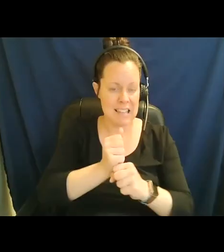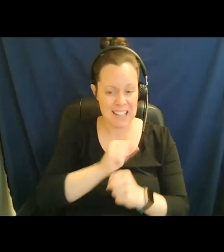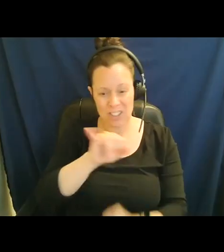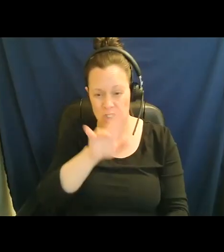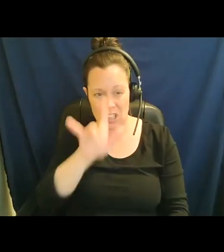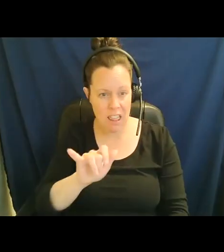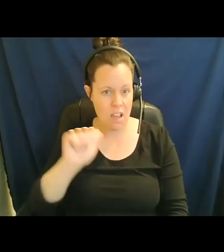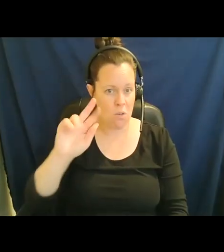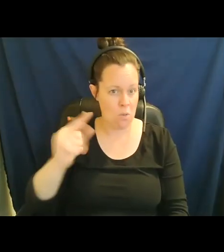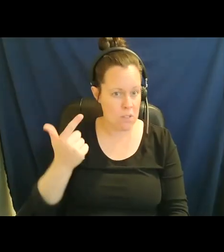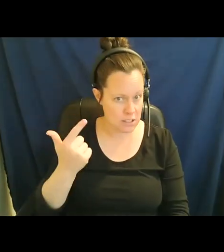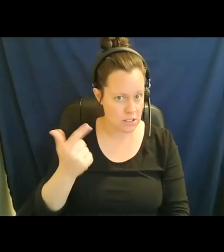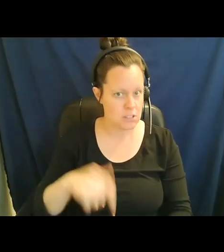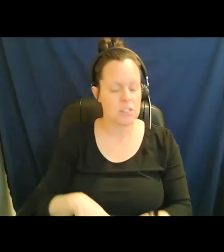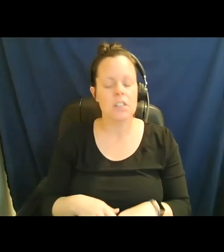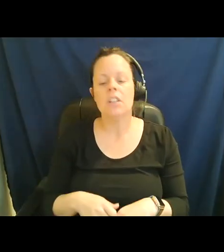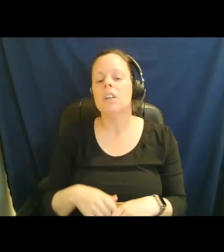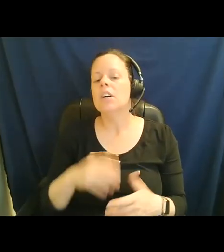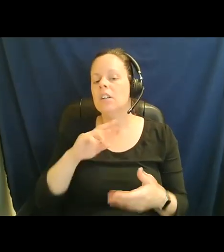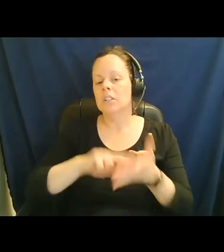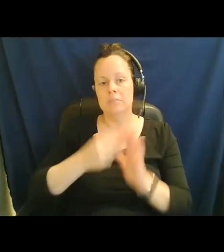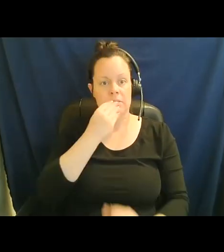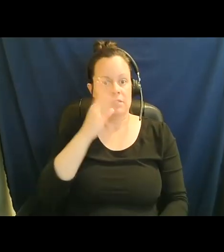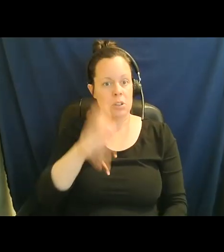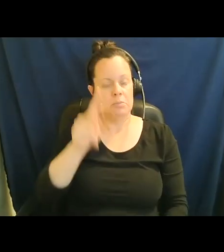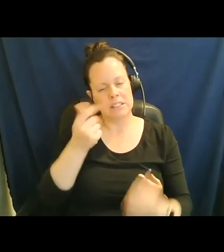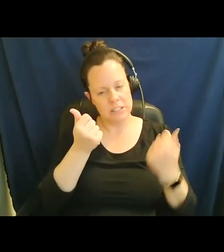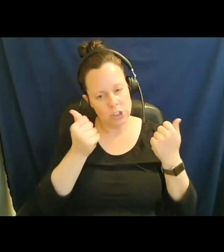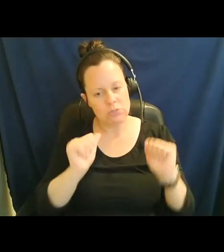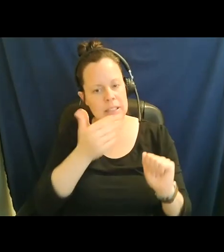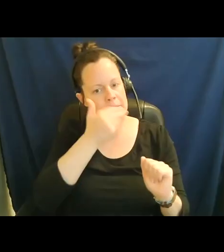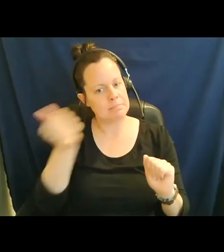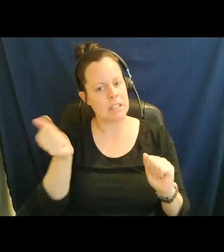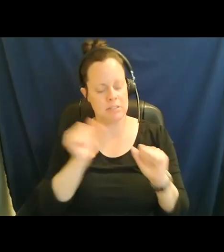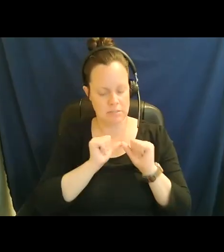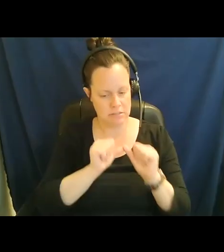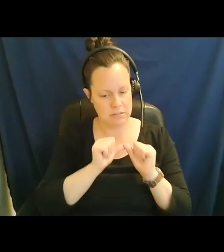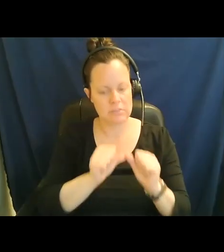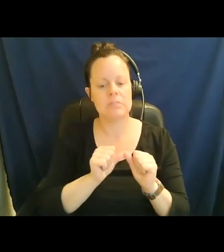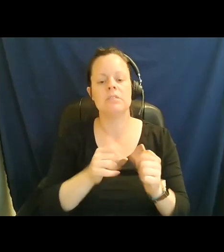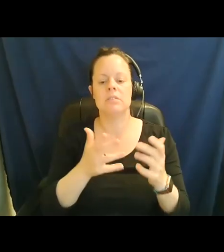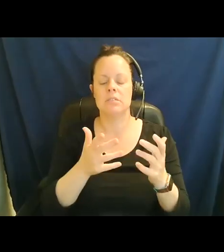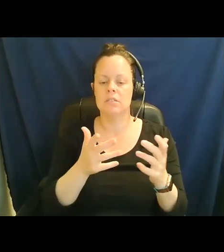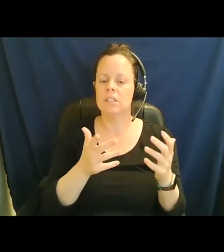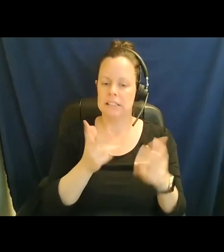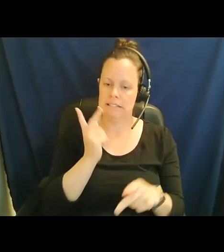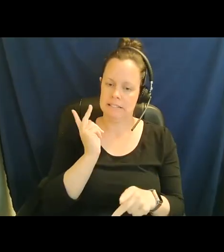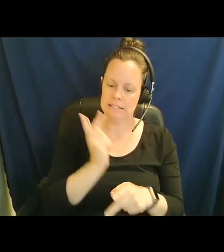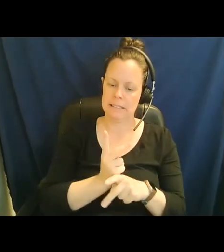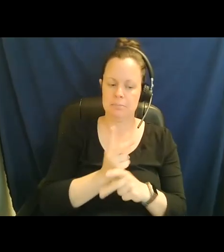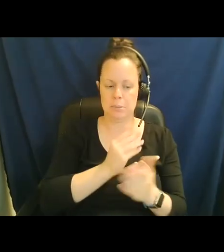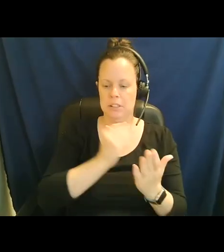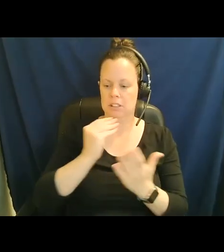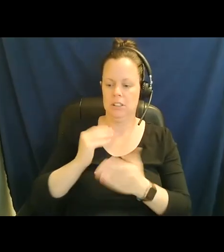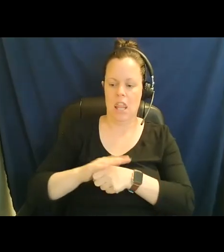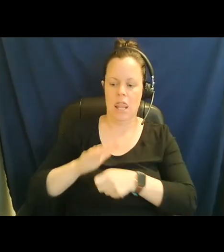August. So the food bank is making every effort to stay in front of this and maintain an inventory to continue meeting this increased